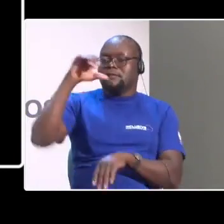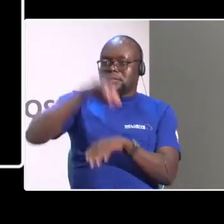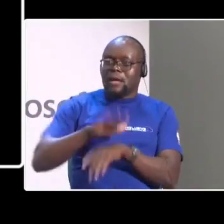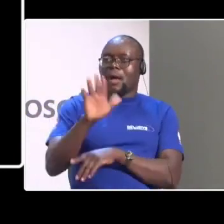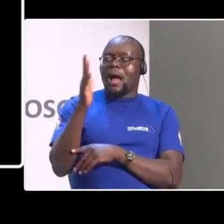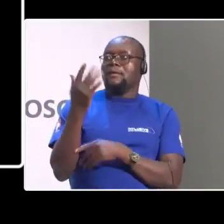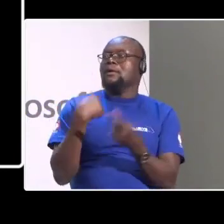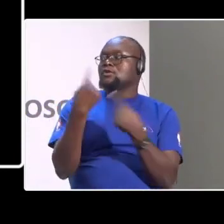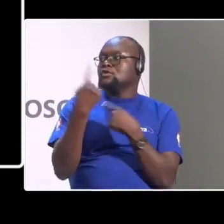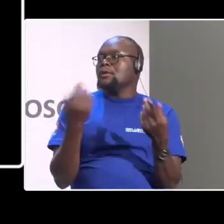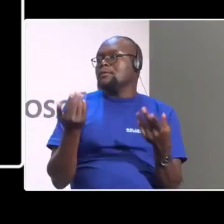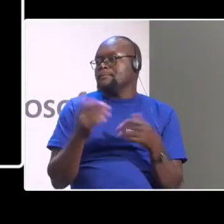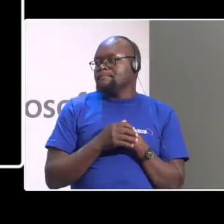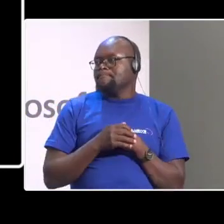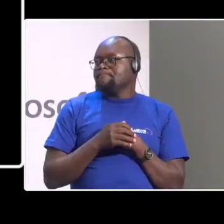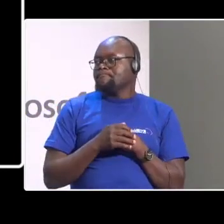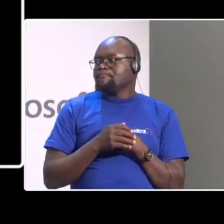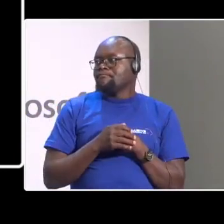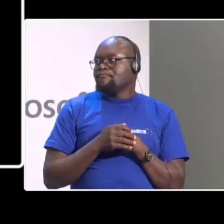and speak. Our